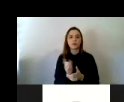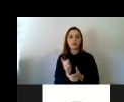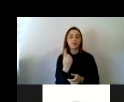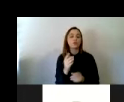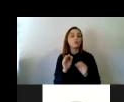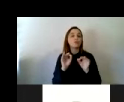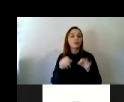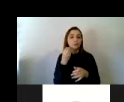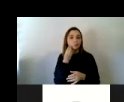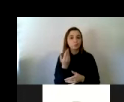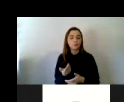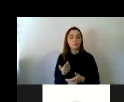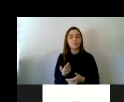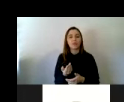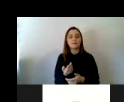let me